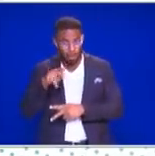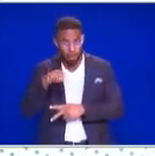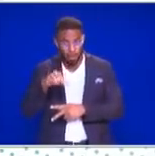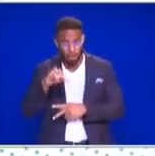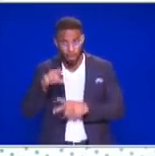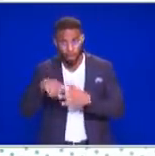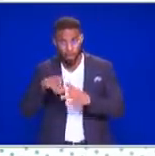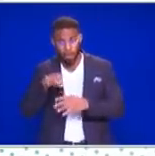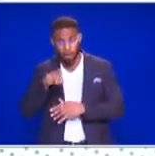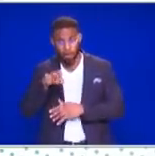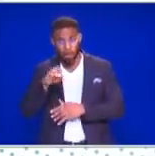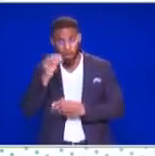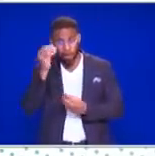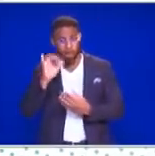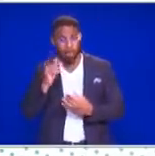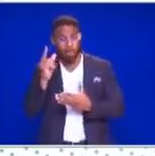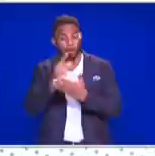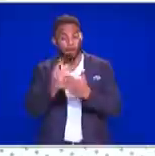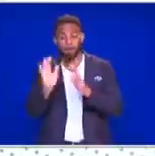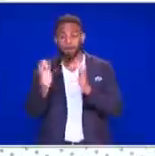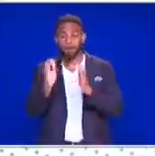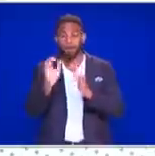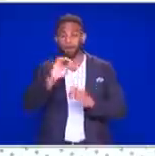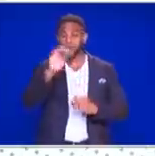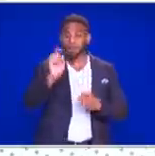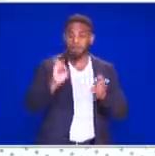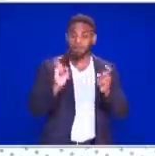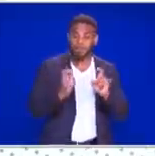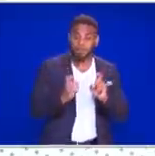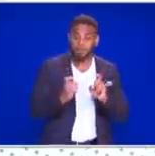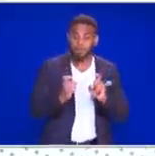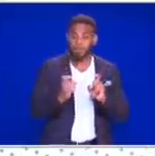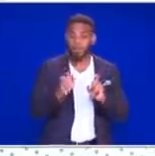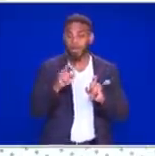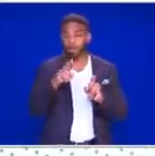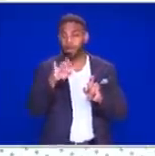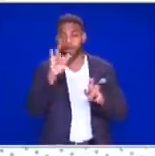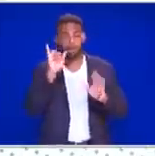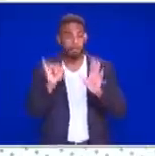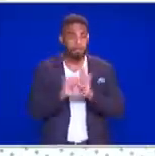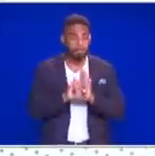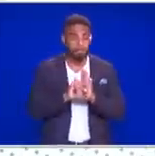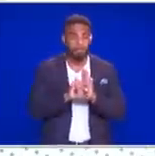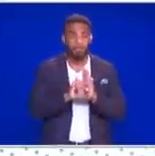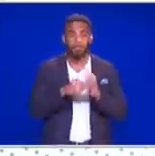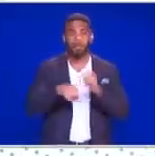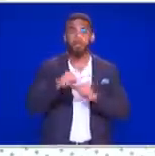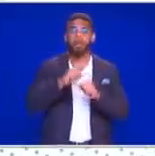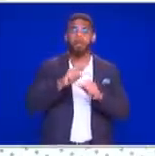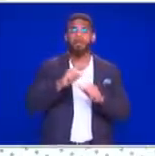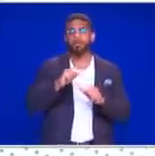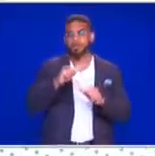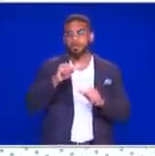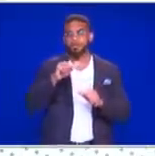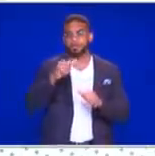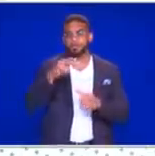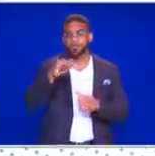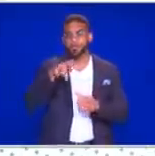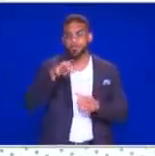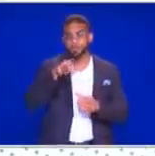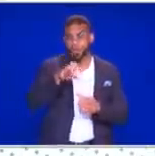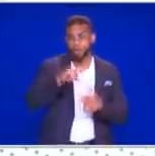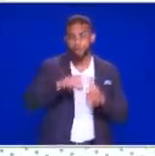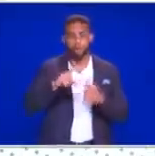by race data, this graphic compares percent change in racial identification among the Hispanic or Latino